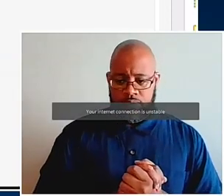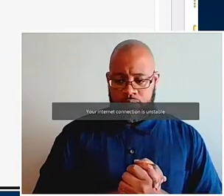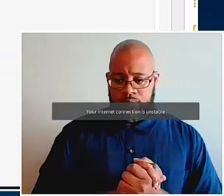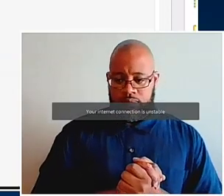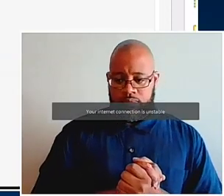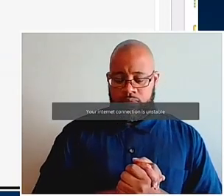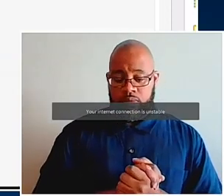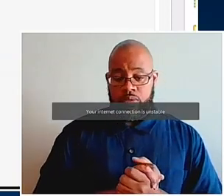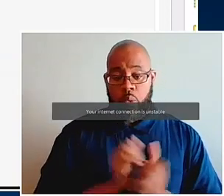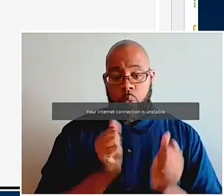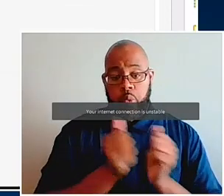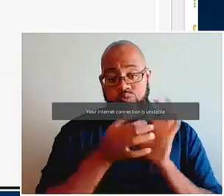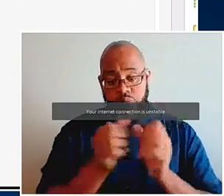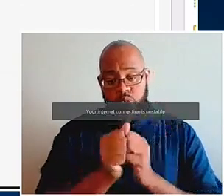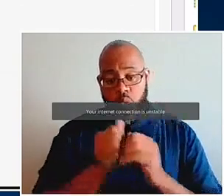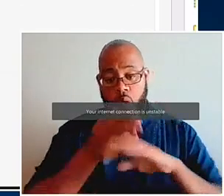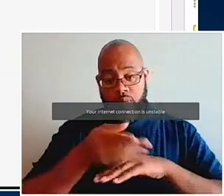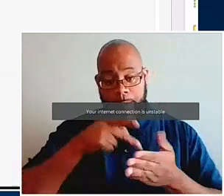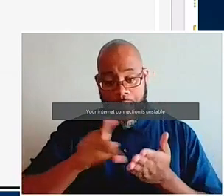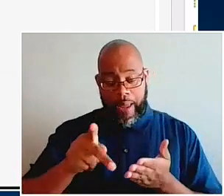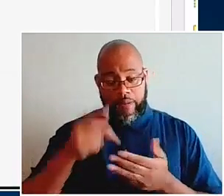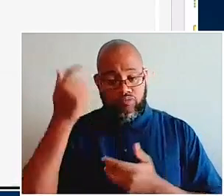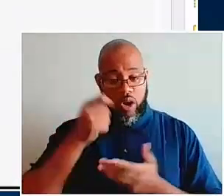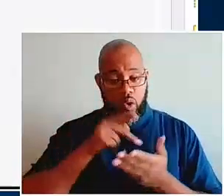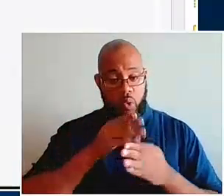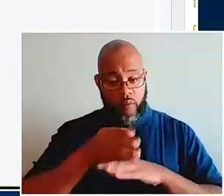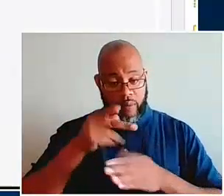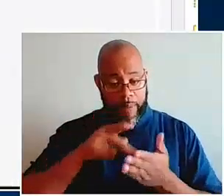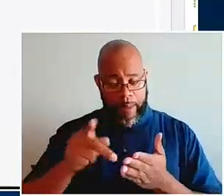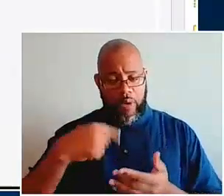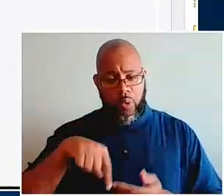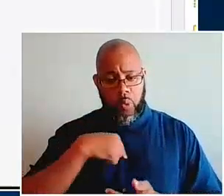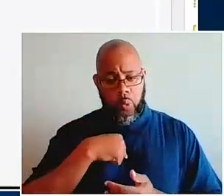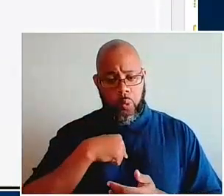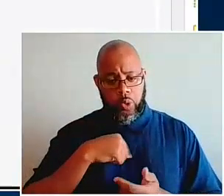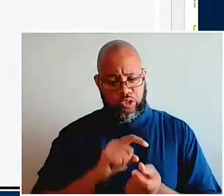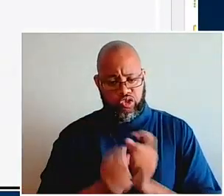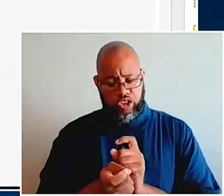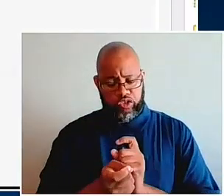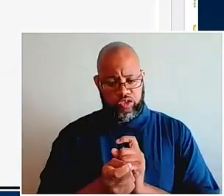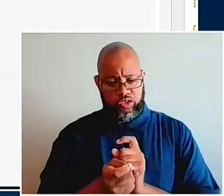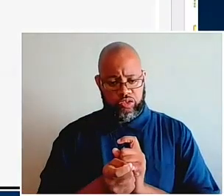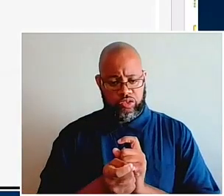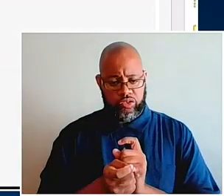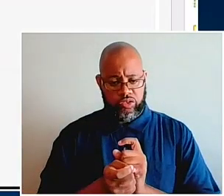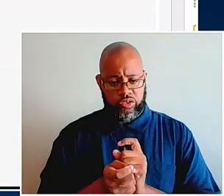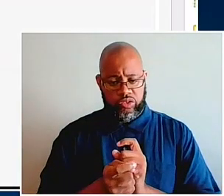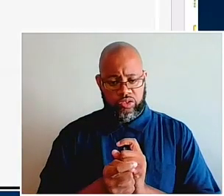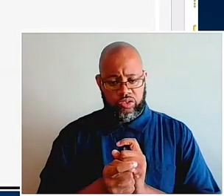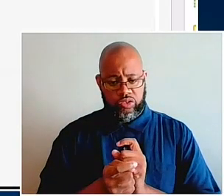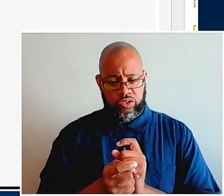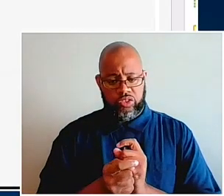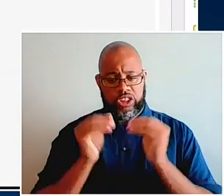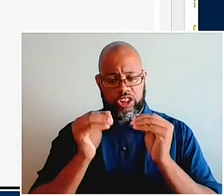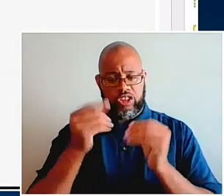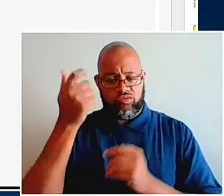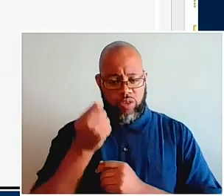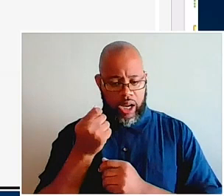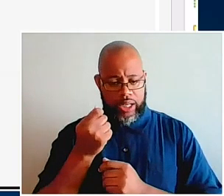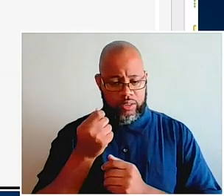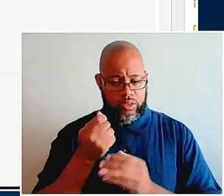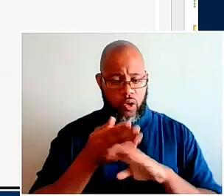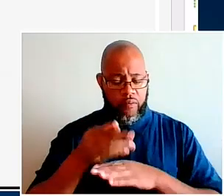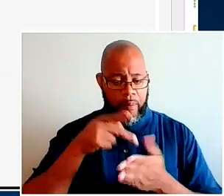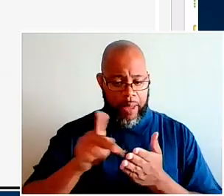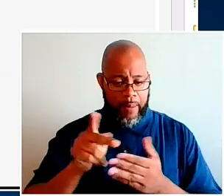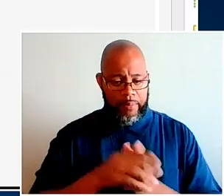with respect to overpayments for grant overpayments, we changed, I think, for TEACH grant, the amount of the overpayment from a student